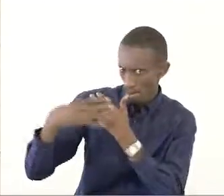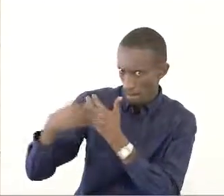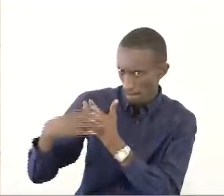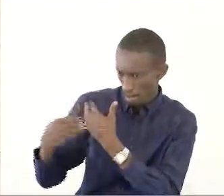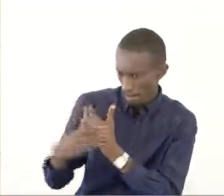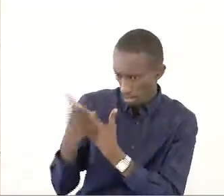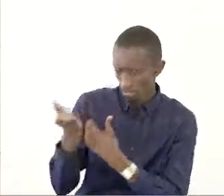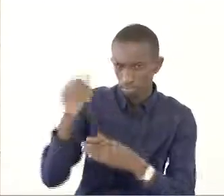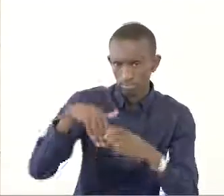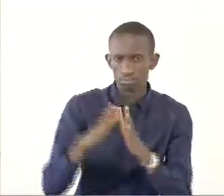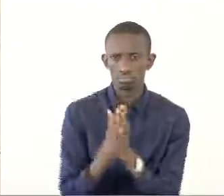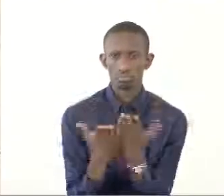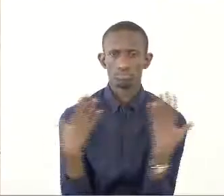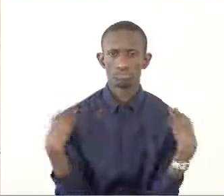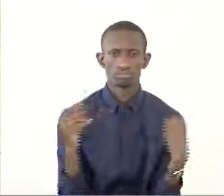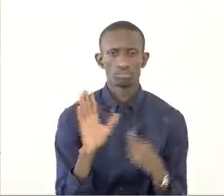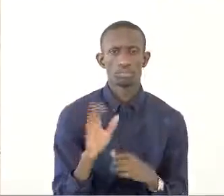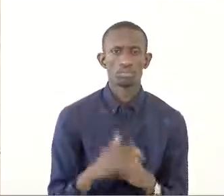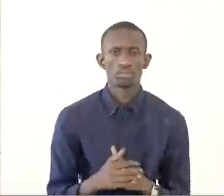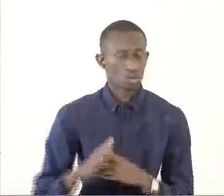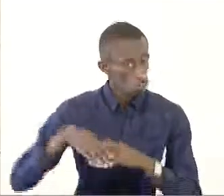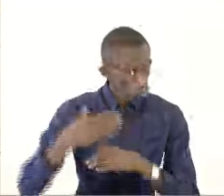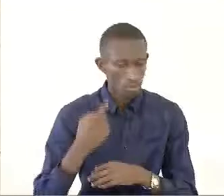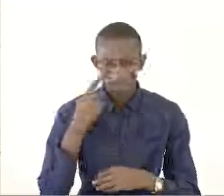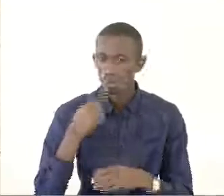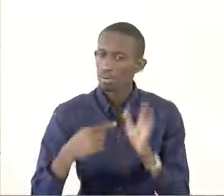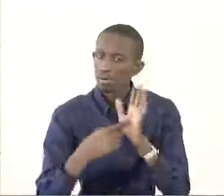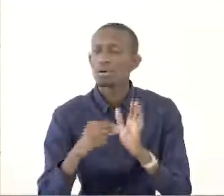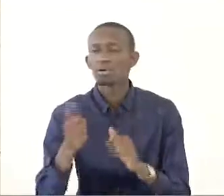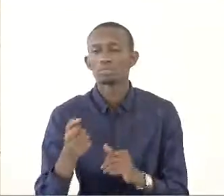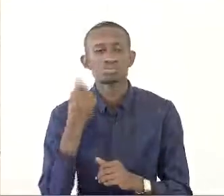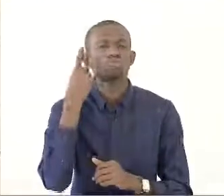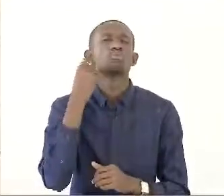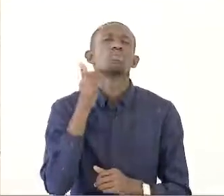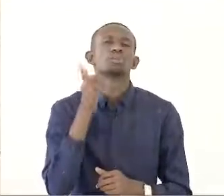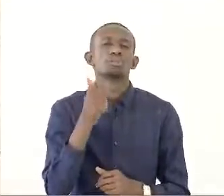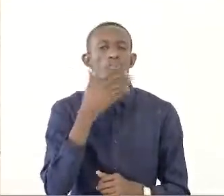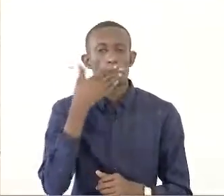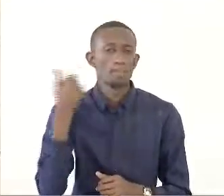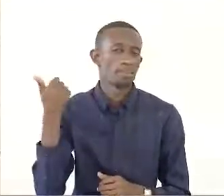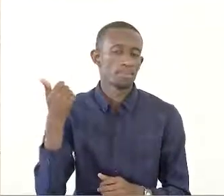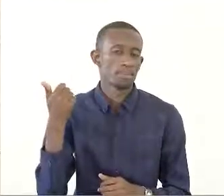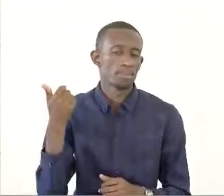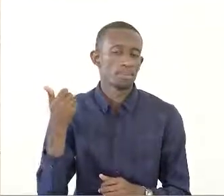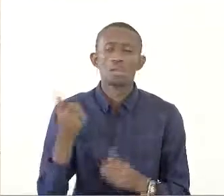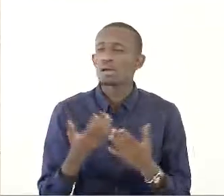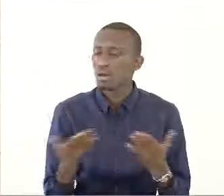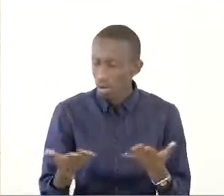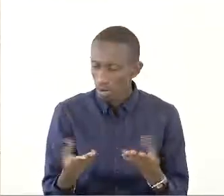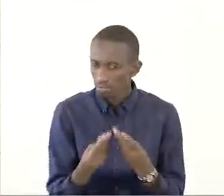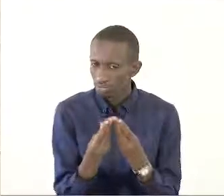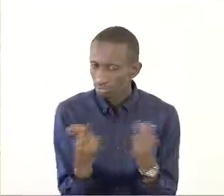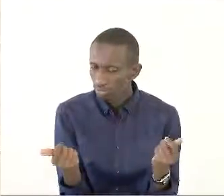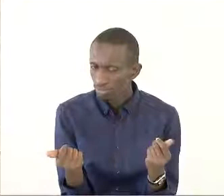copying this, we are going to go with the next example so that you can understand better how to solve a quadratic